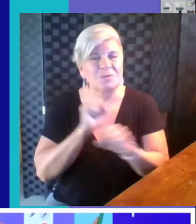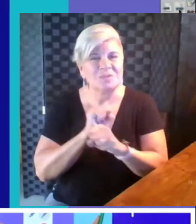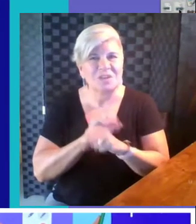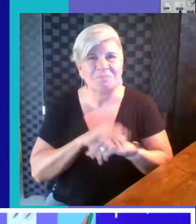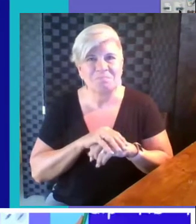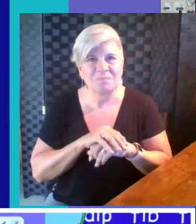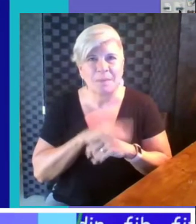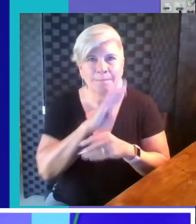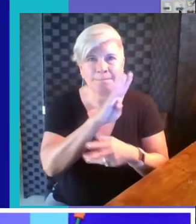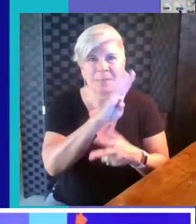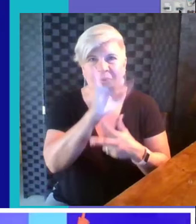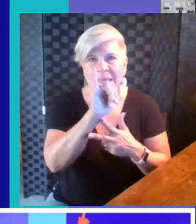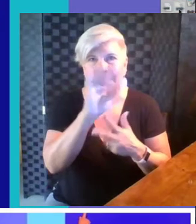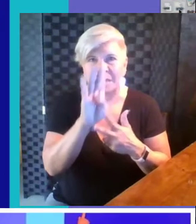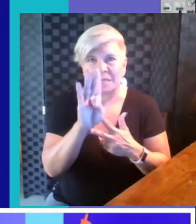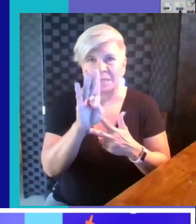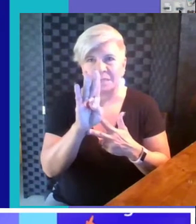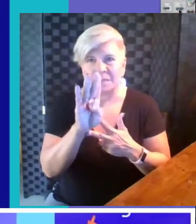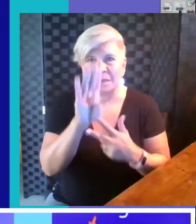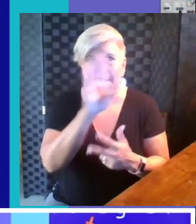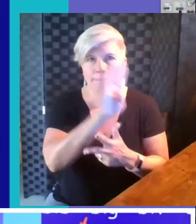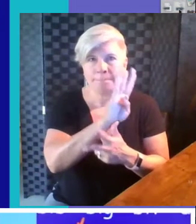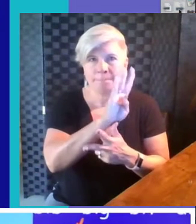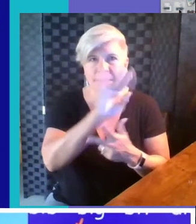job. B-ib,